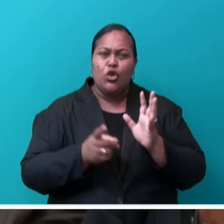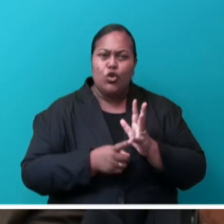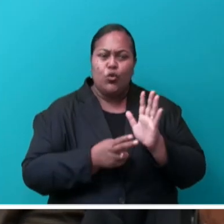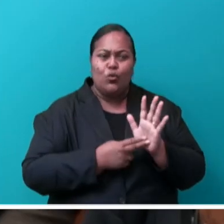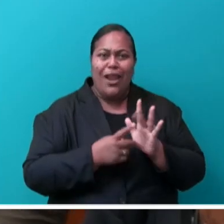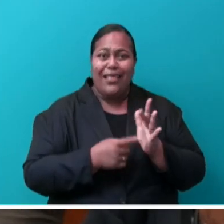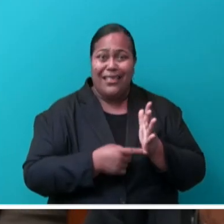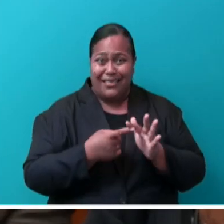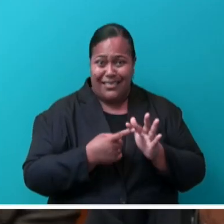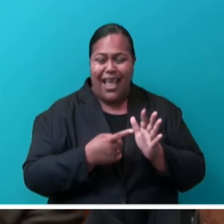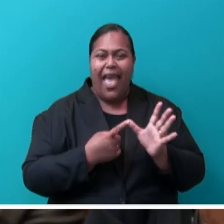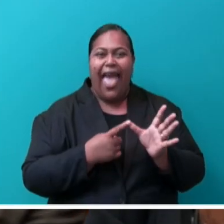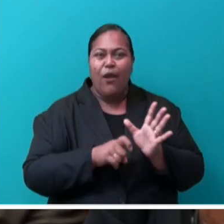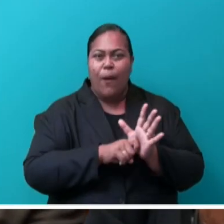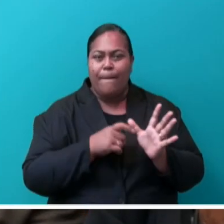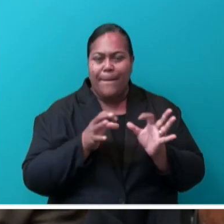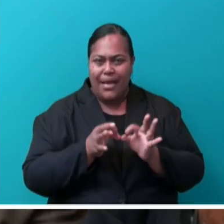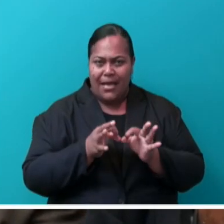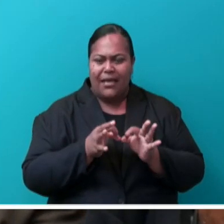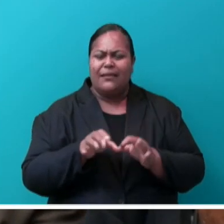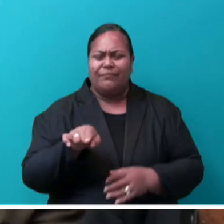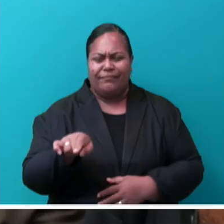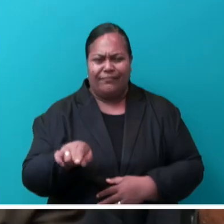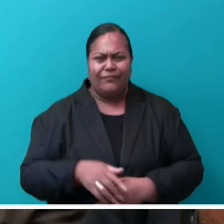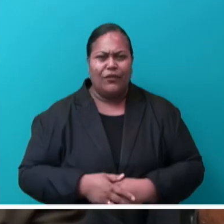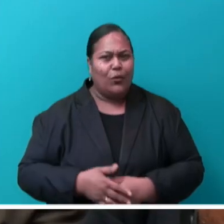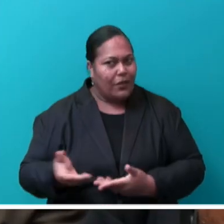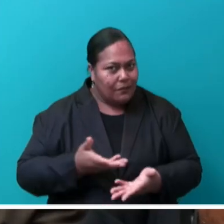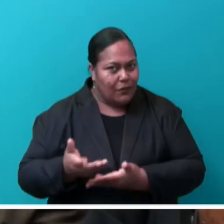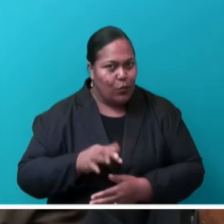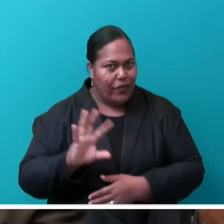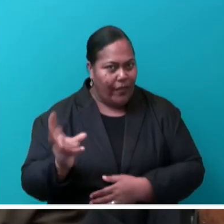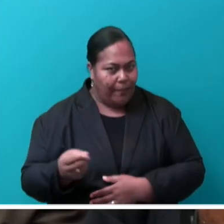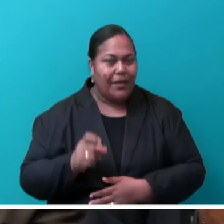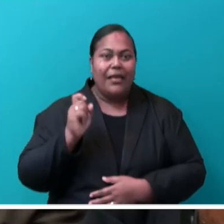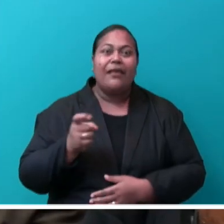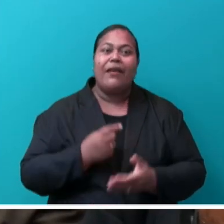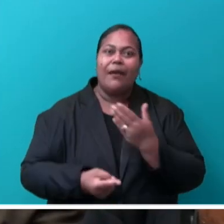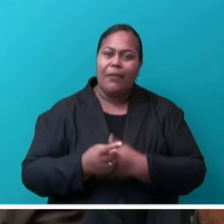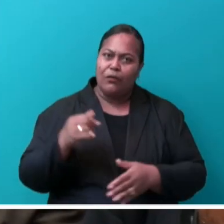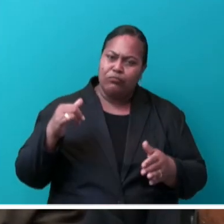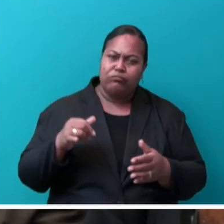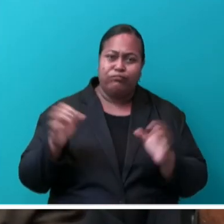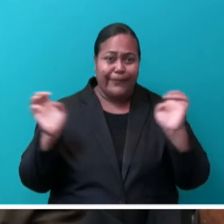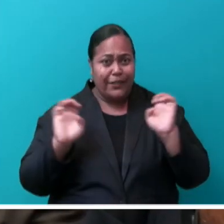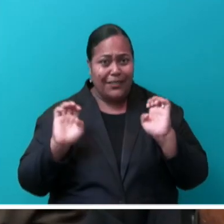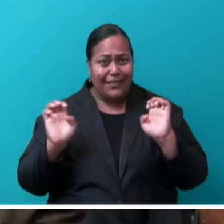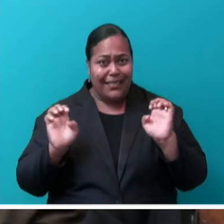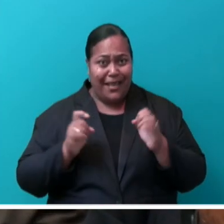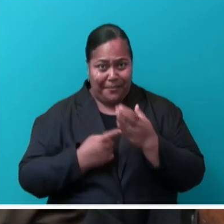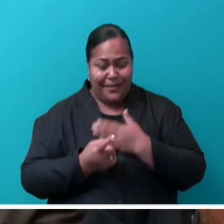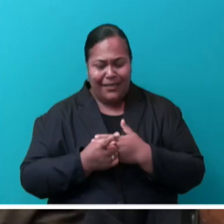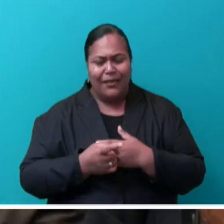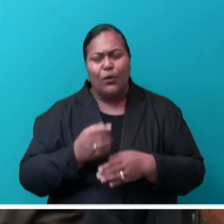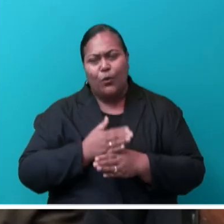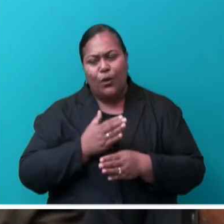stationing RSMF troops and equipment in their territory, which would enhance our readiness. Additionally, we are working with